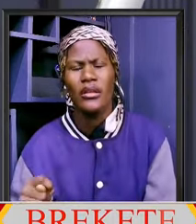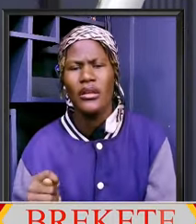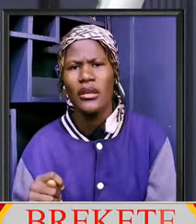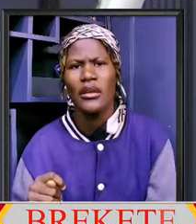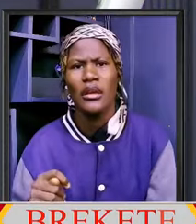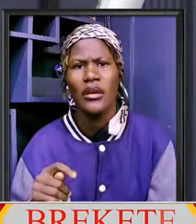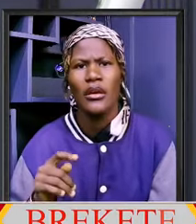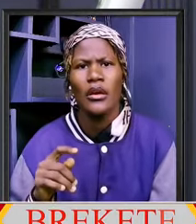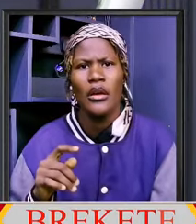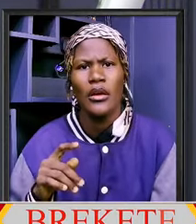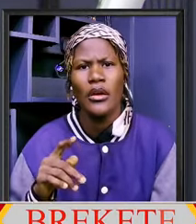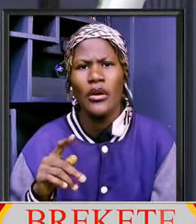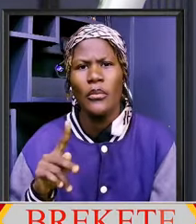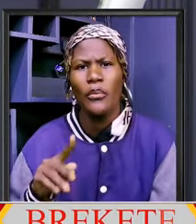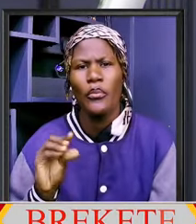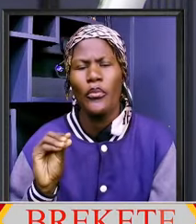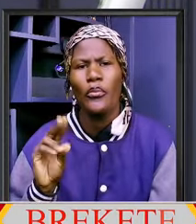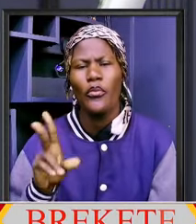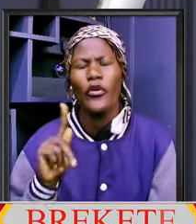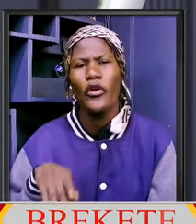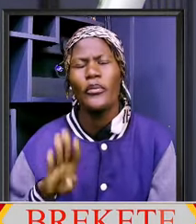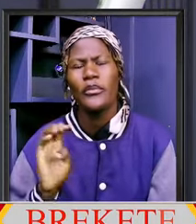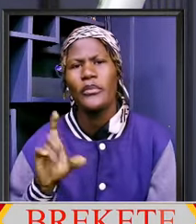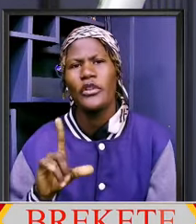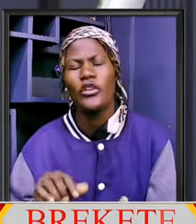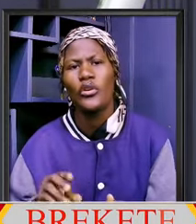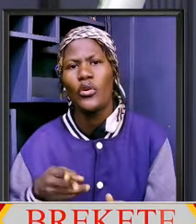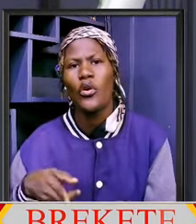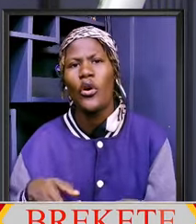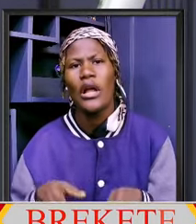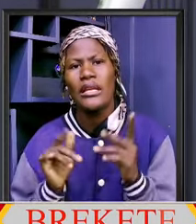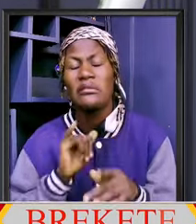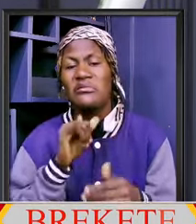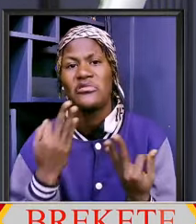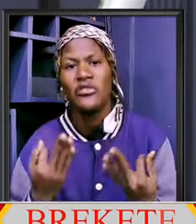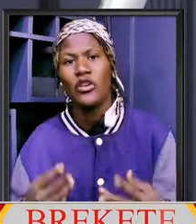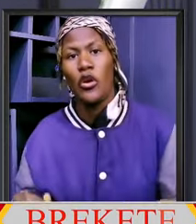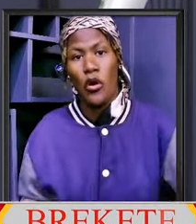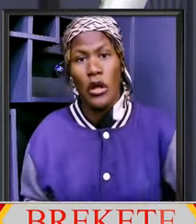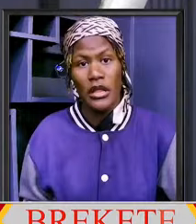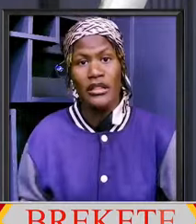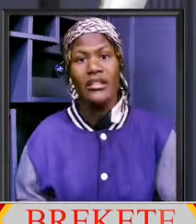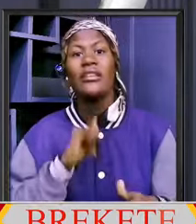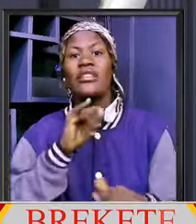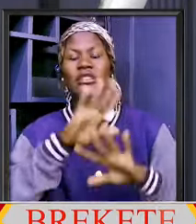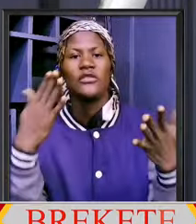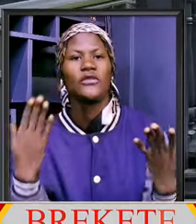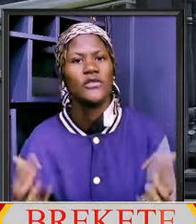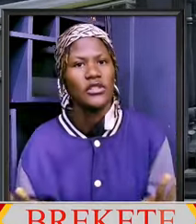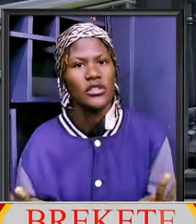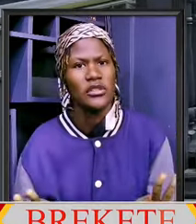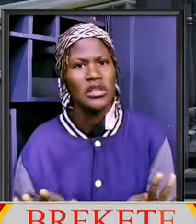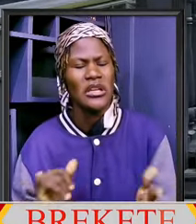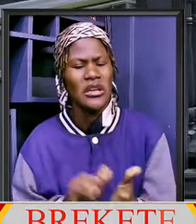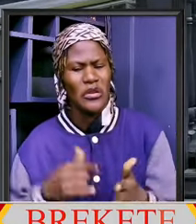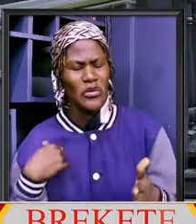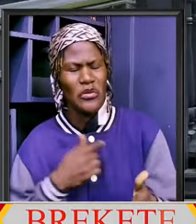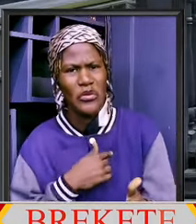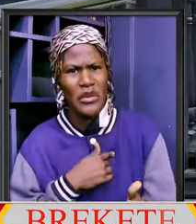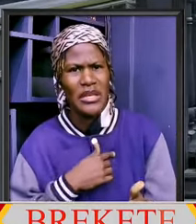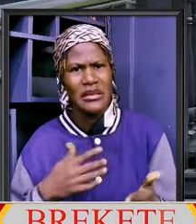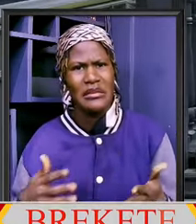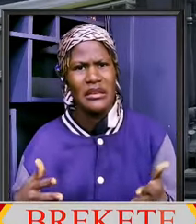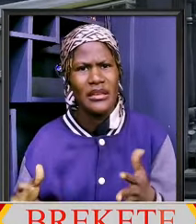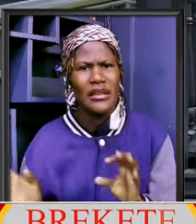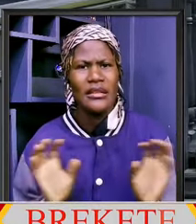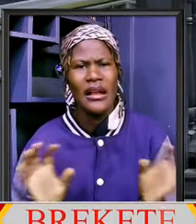Now, Nigerians, we are so unproductive that we celebrate public holidays. Productive